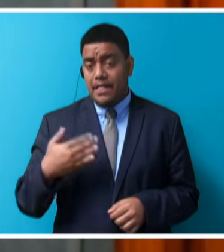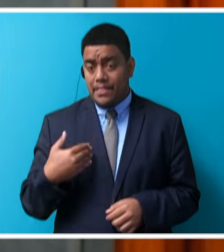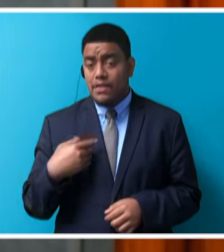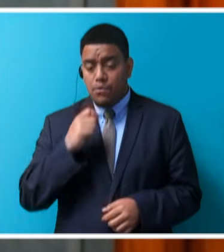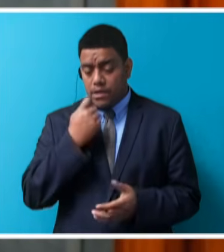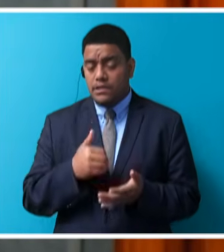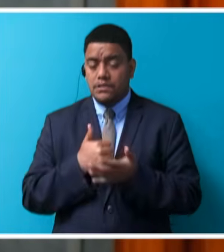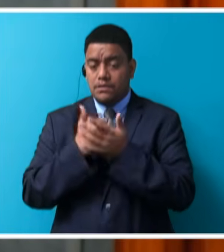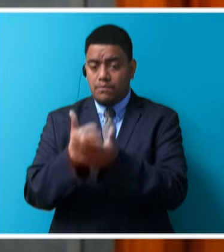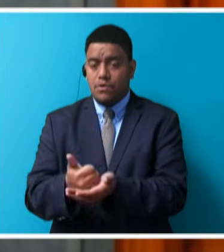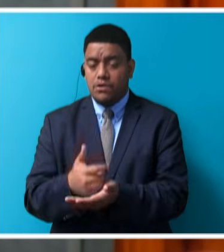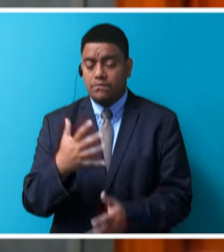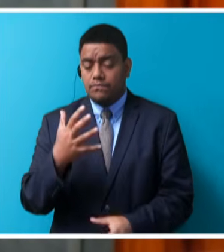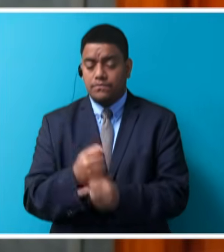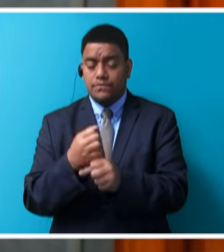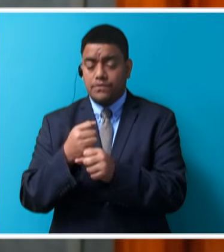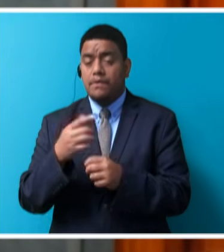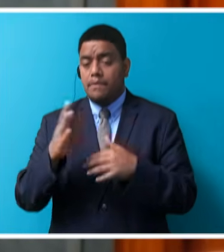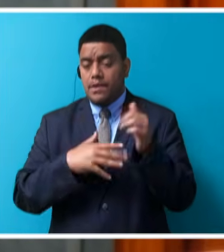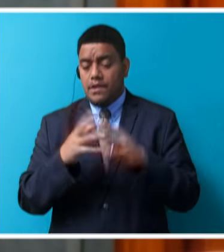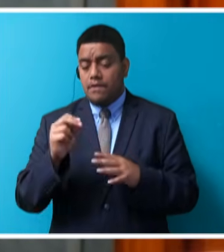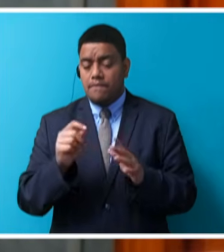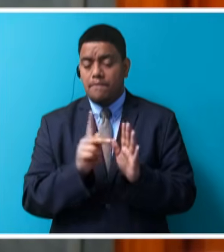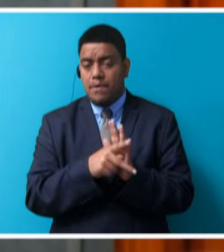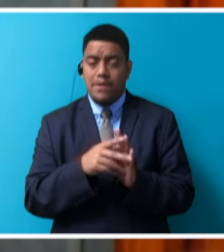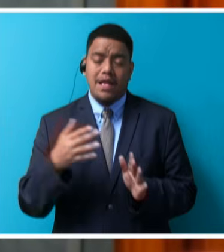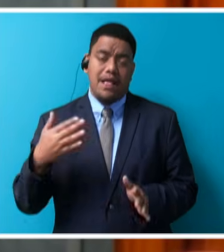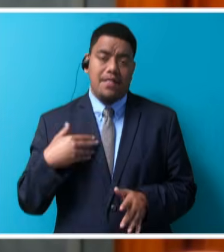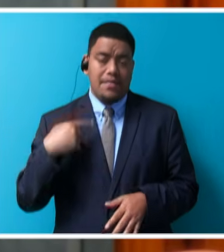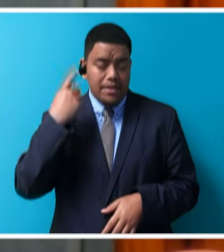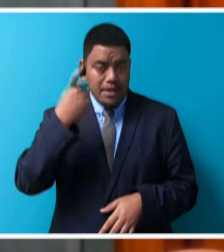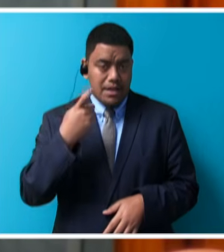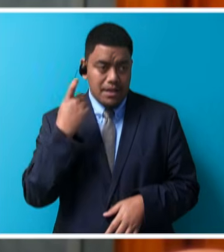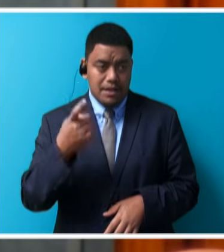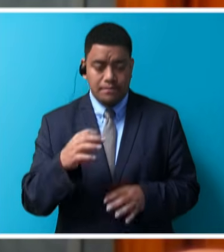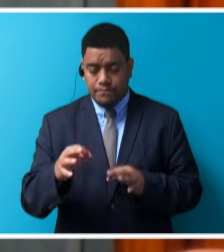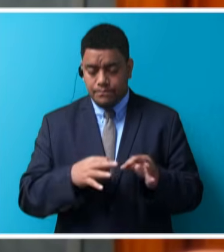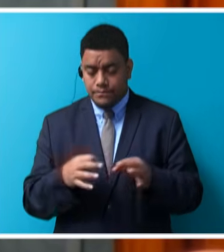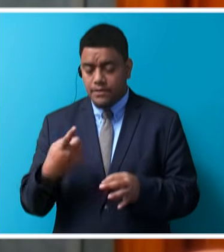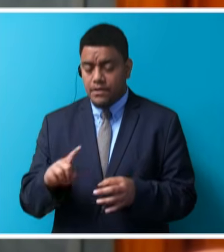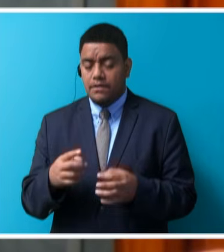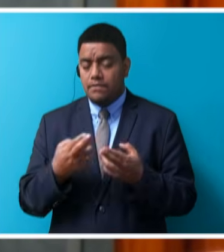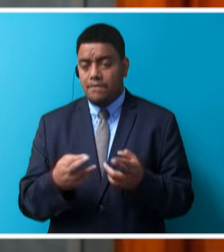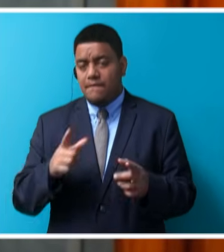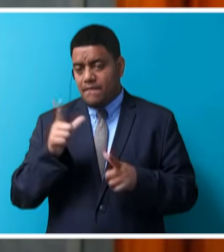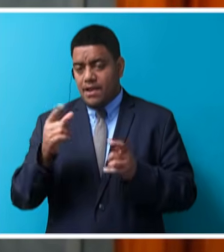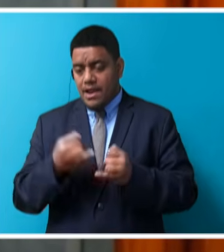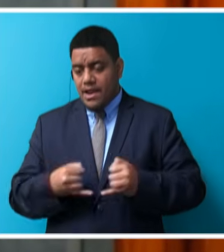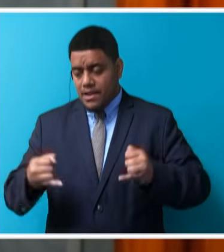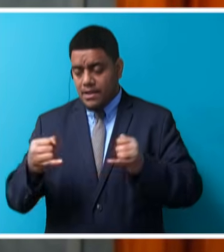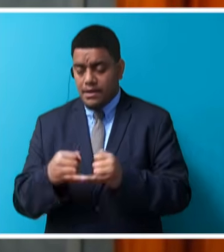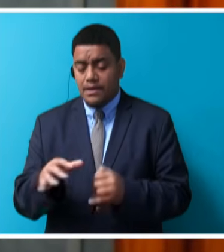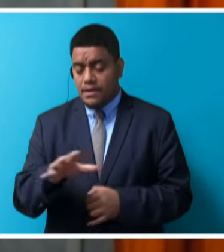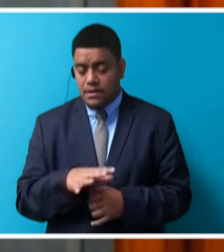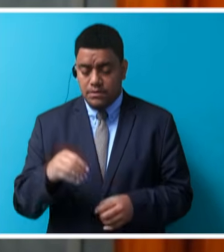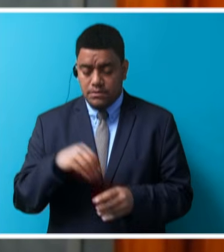support the upgrading and the rebuilding of primary health care facilities in rural and maritime areas,